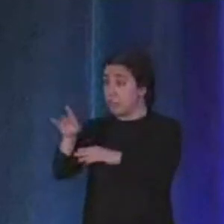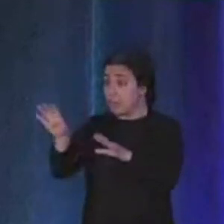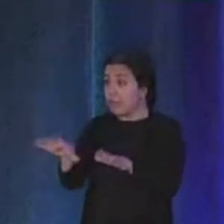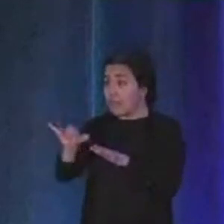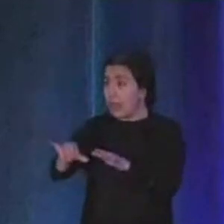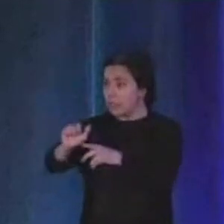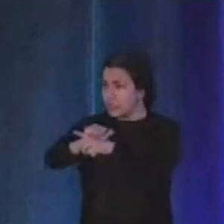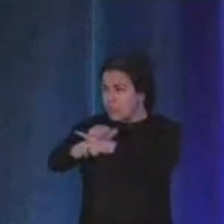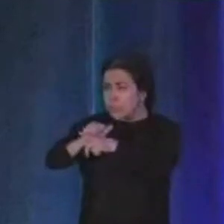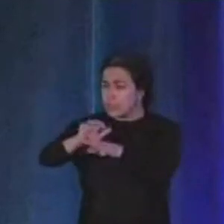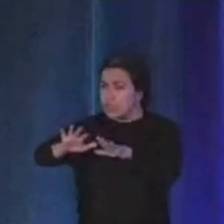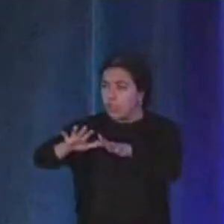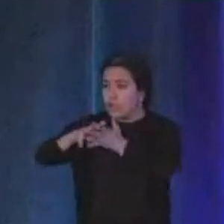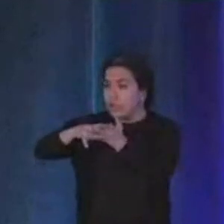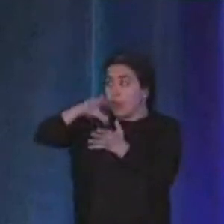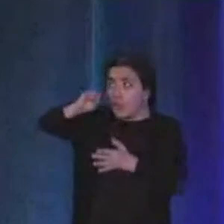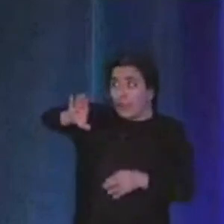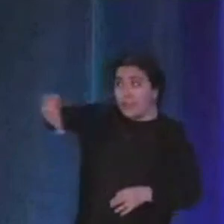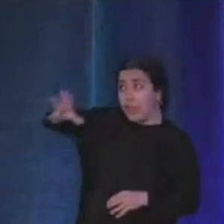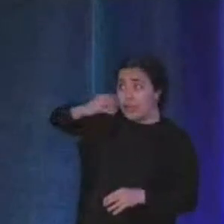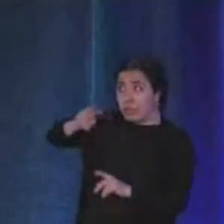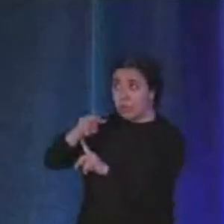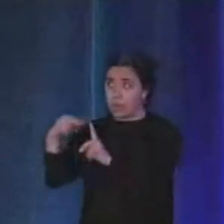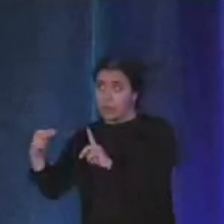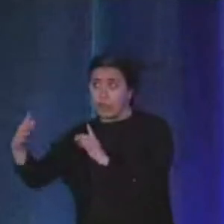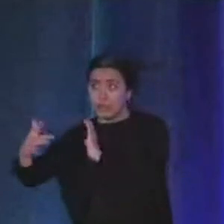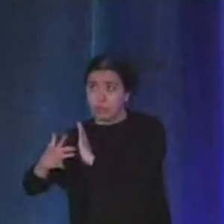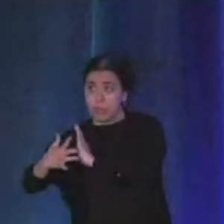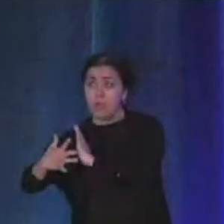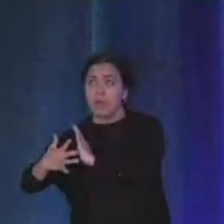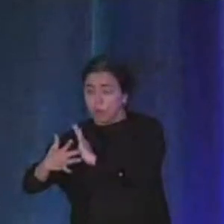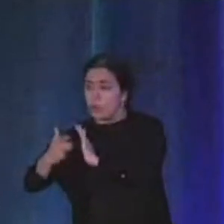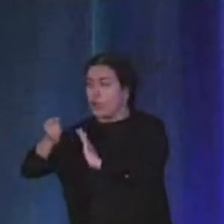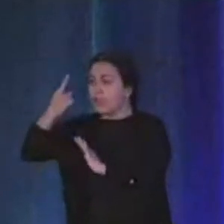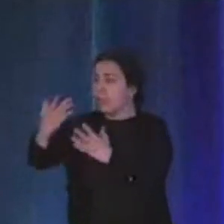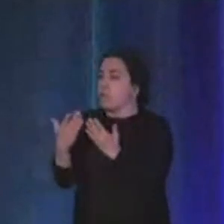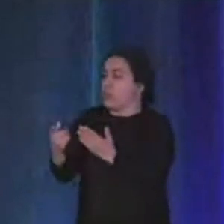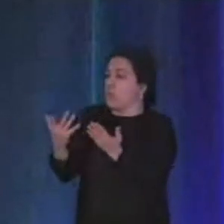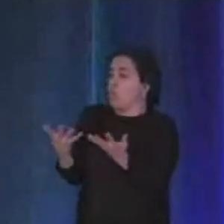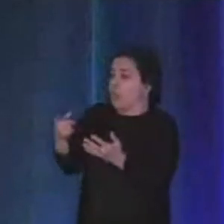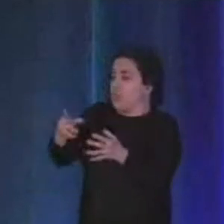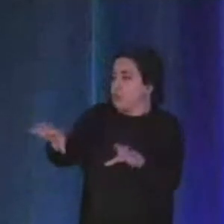really help you understand what you're dealing with and who you're building for.